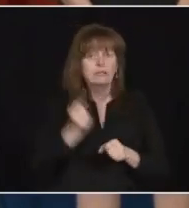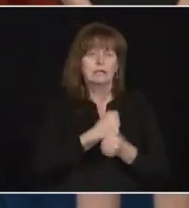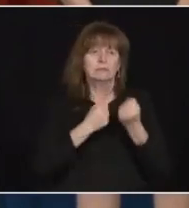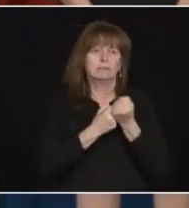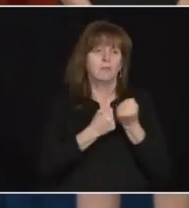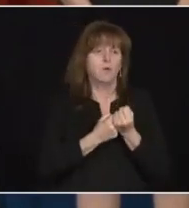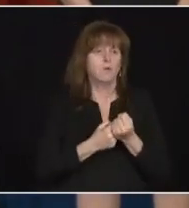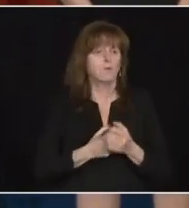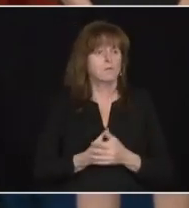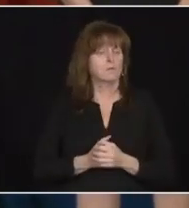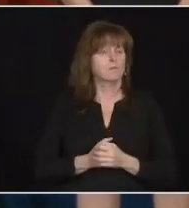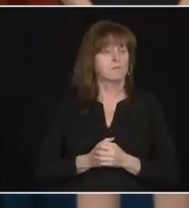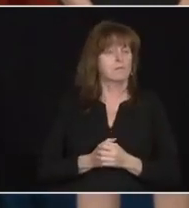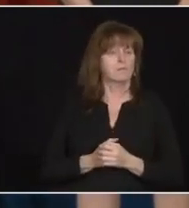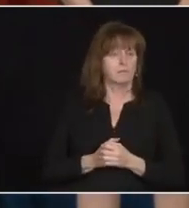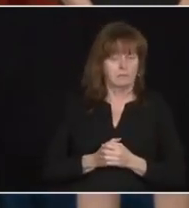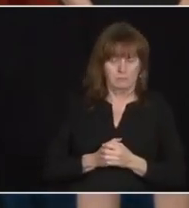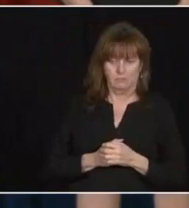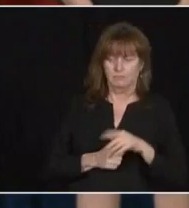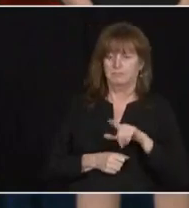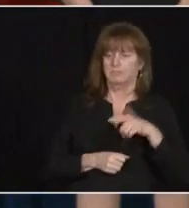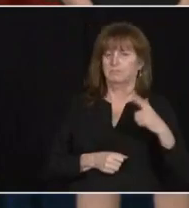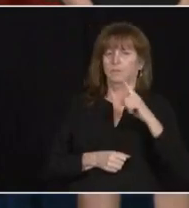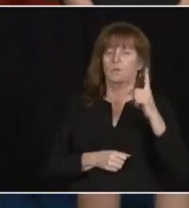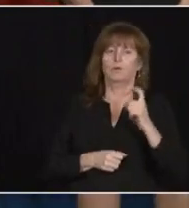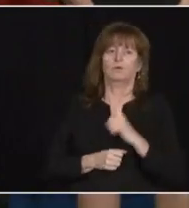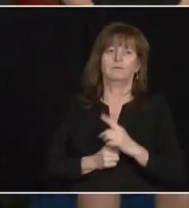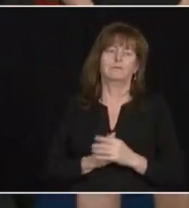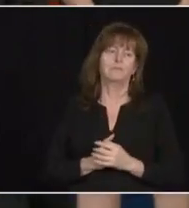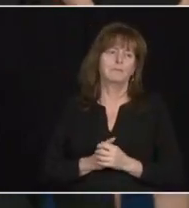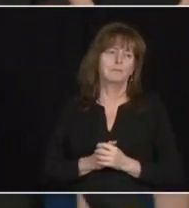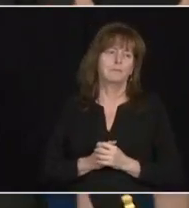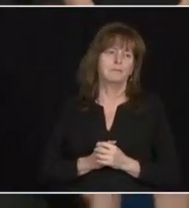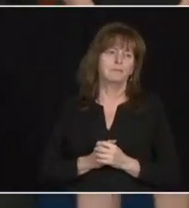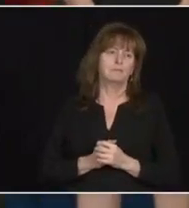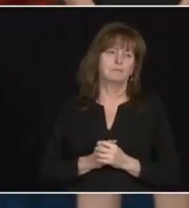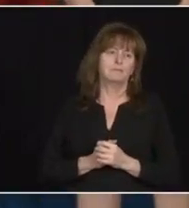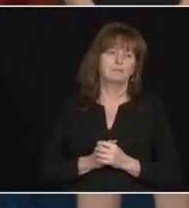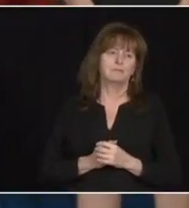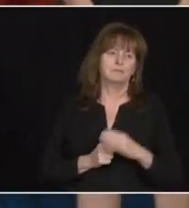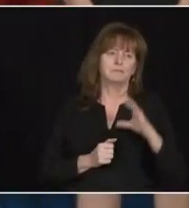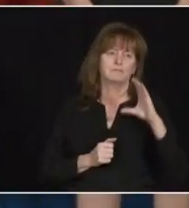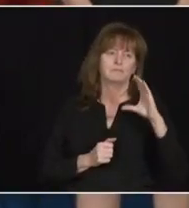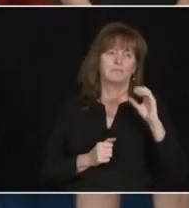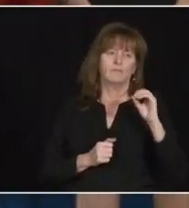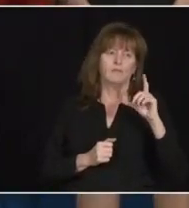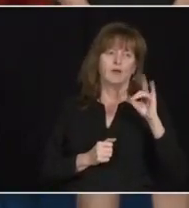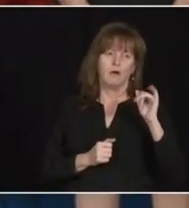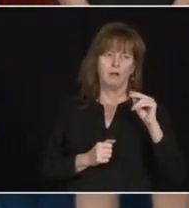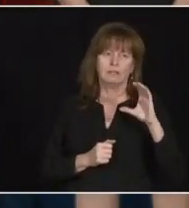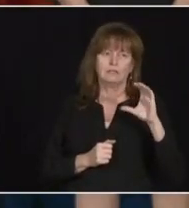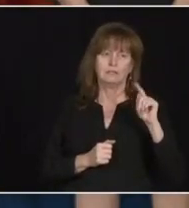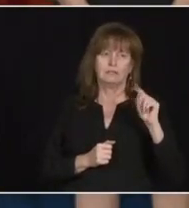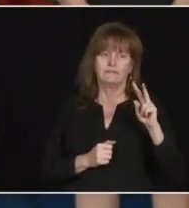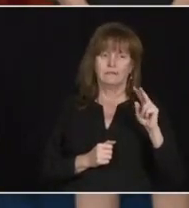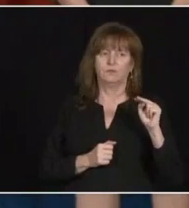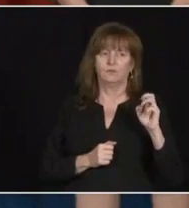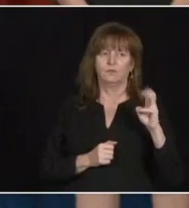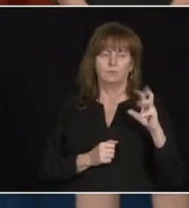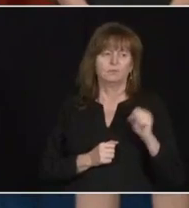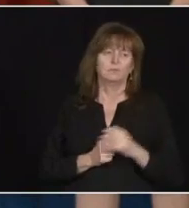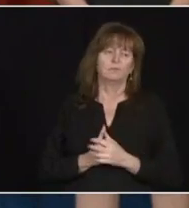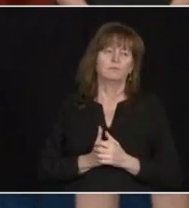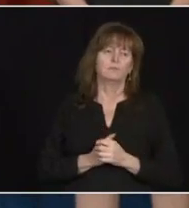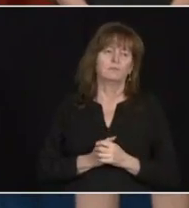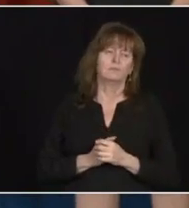Next question. Next question comes from Colin DeMello from CTV News. Please go ahead. Hi there. Good